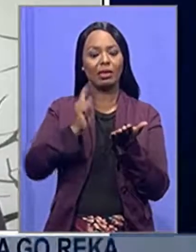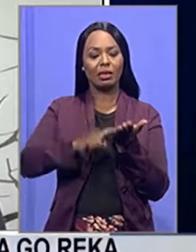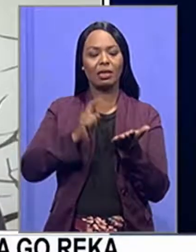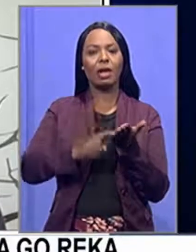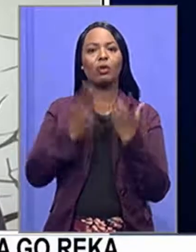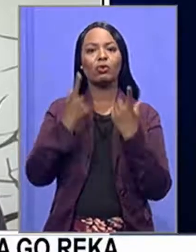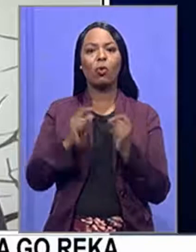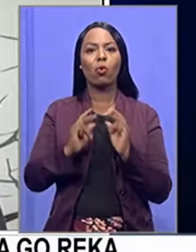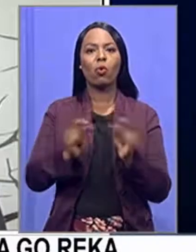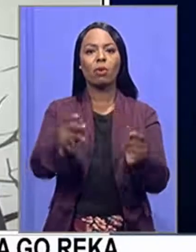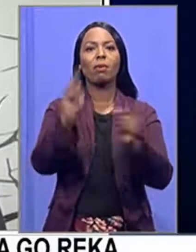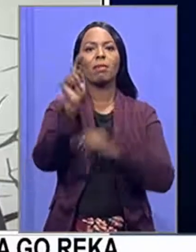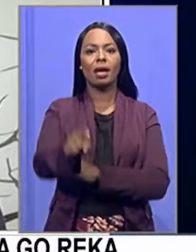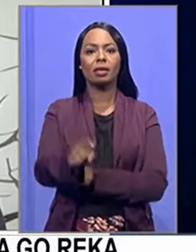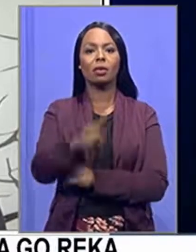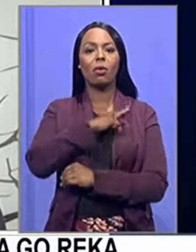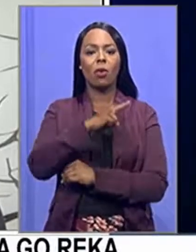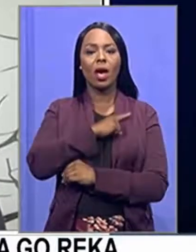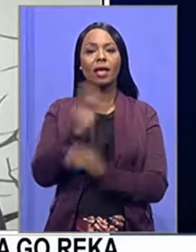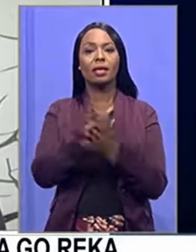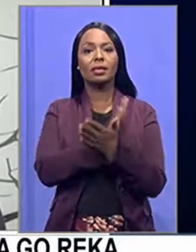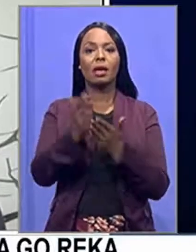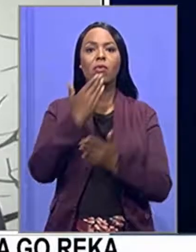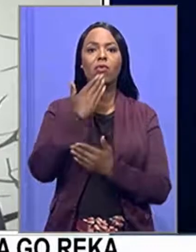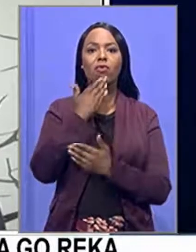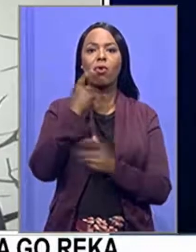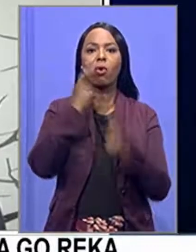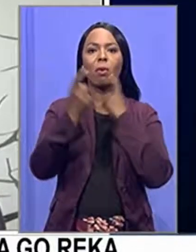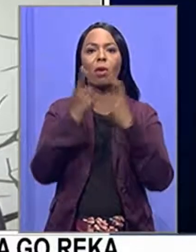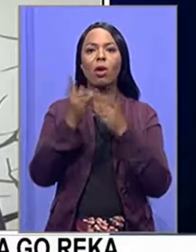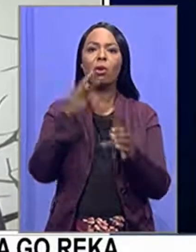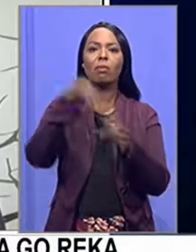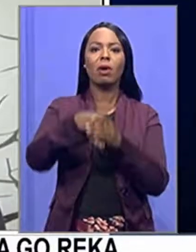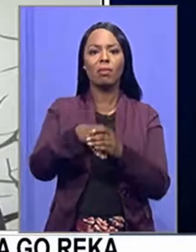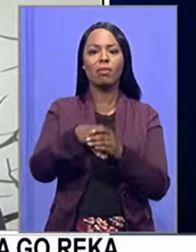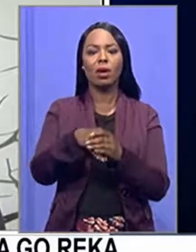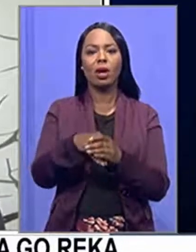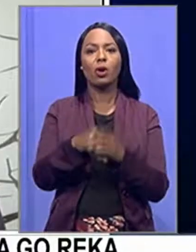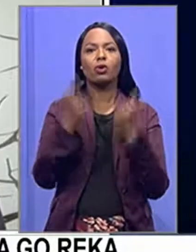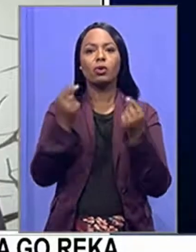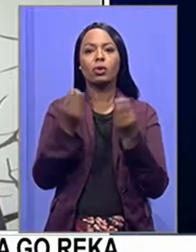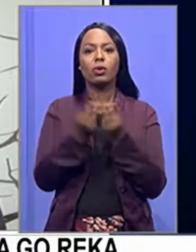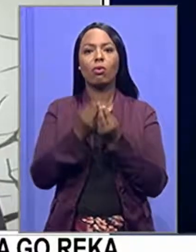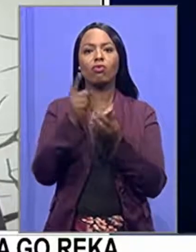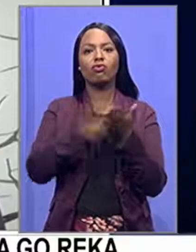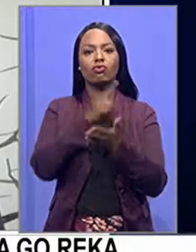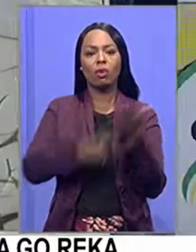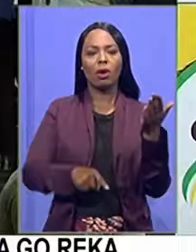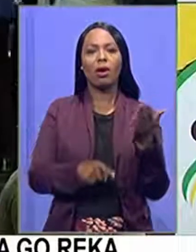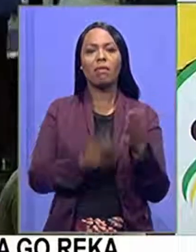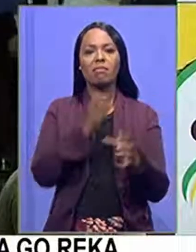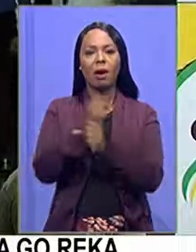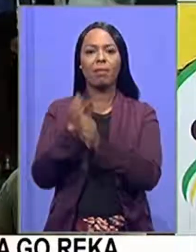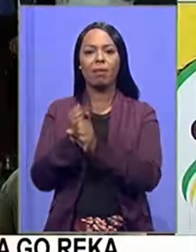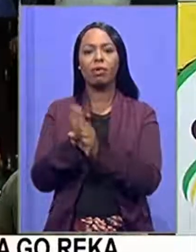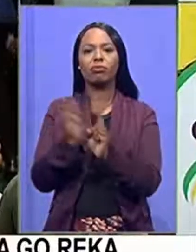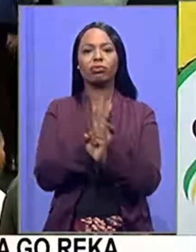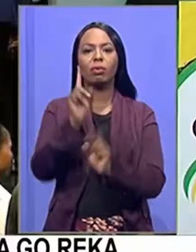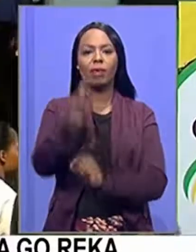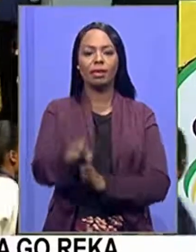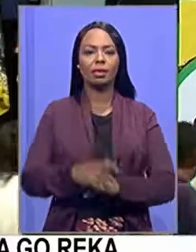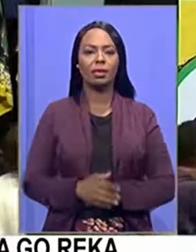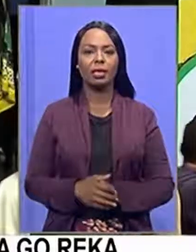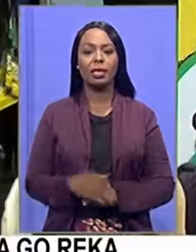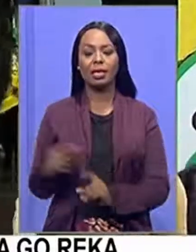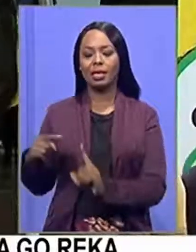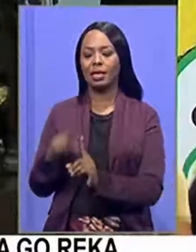done quickly so that those that have been involved in wrongdoing should actually be dealt with. Kgalema Motlanthe